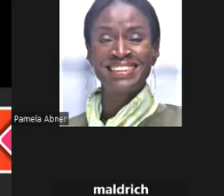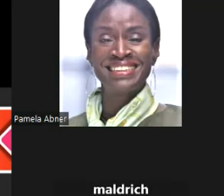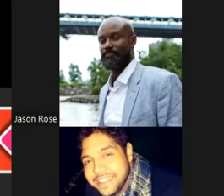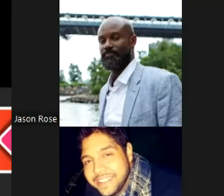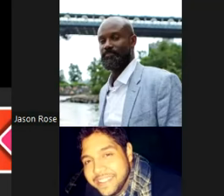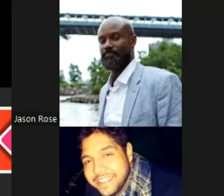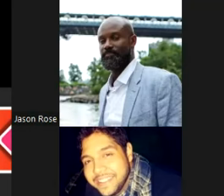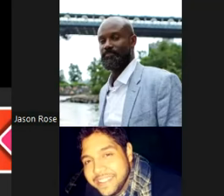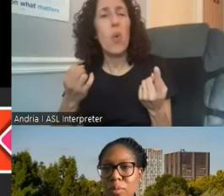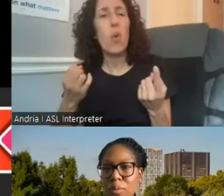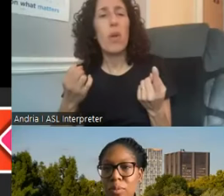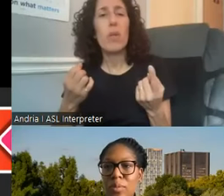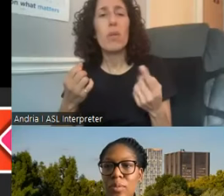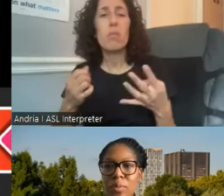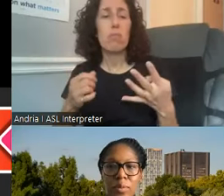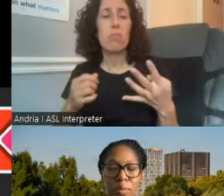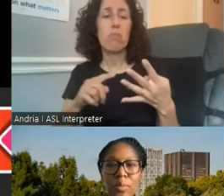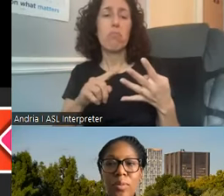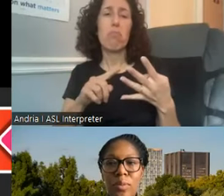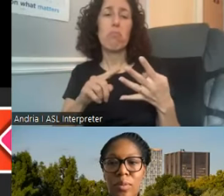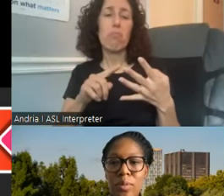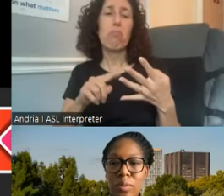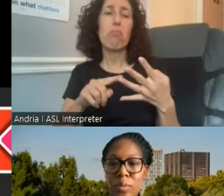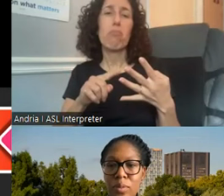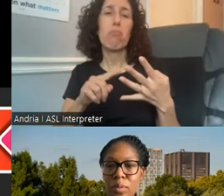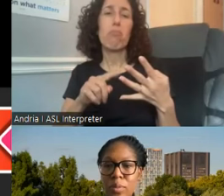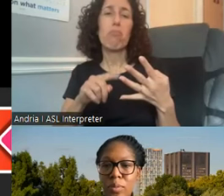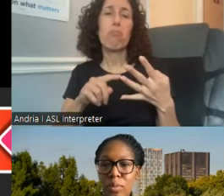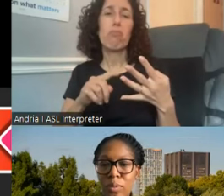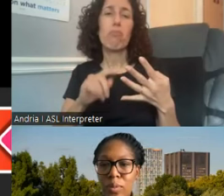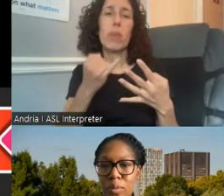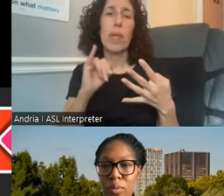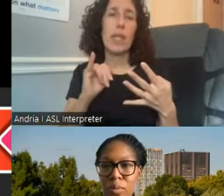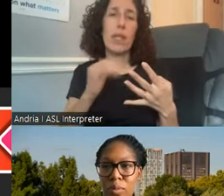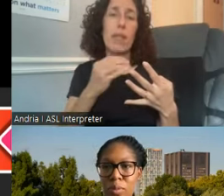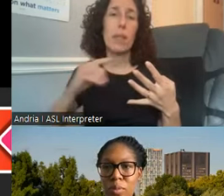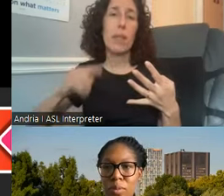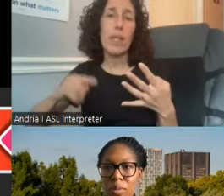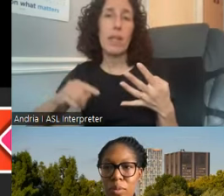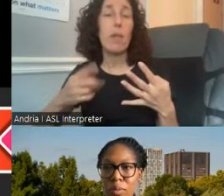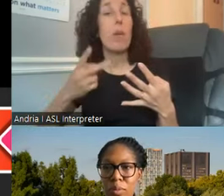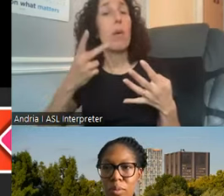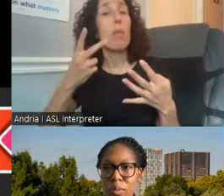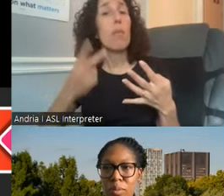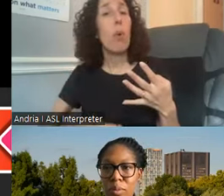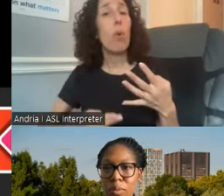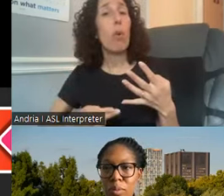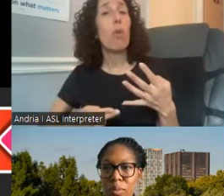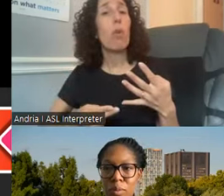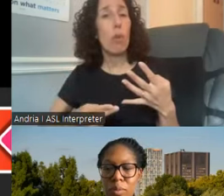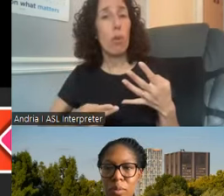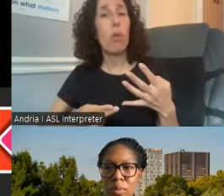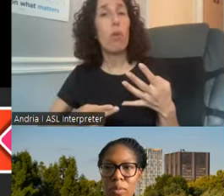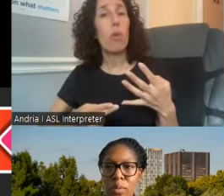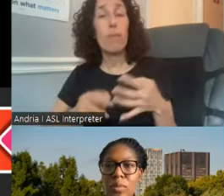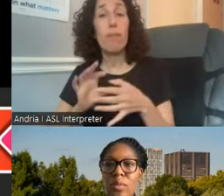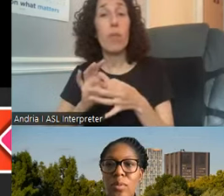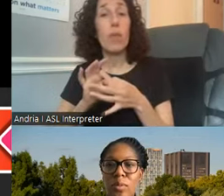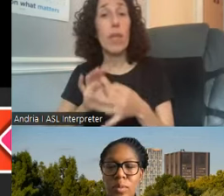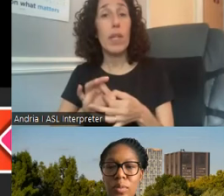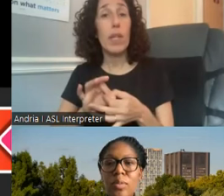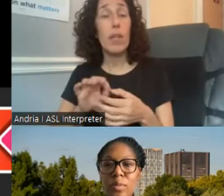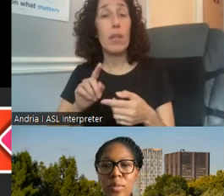really independence comes down to agency. The idea that a person is in control of the things that happen